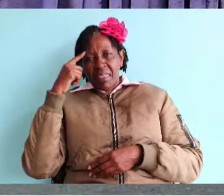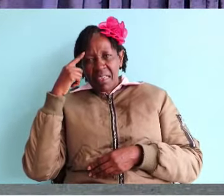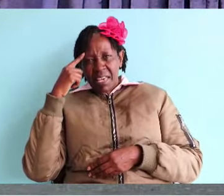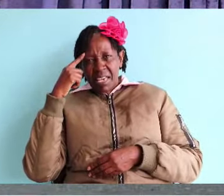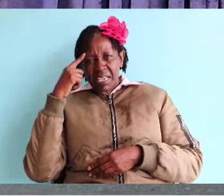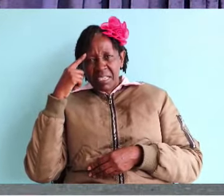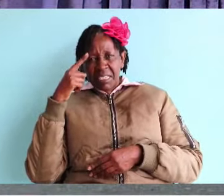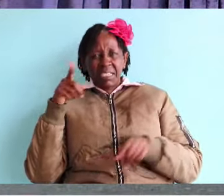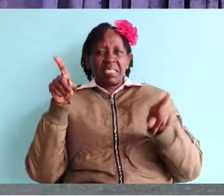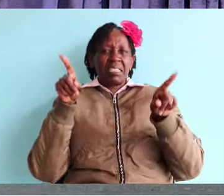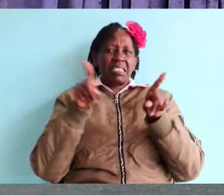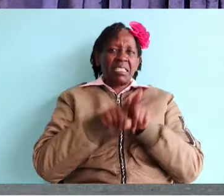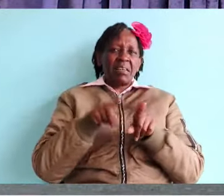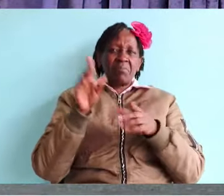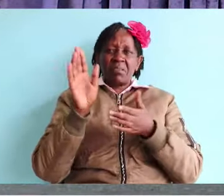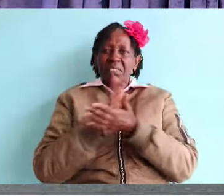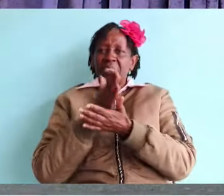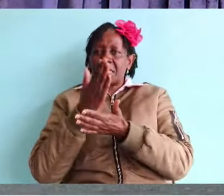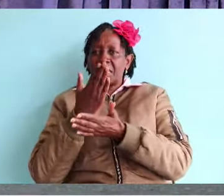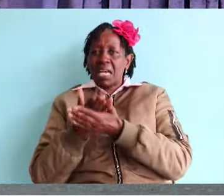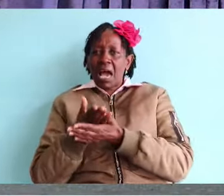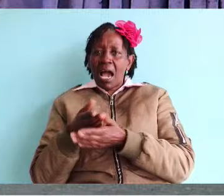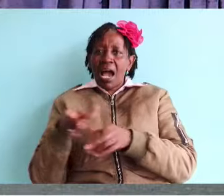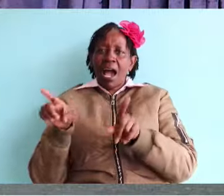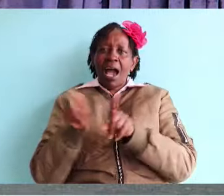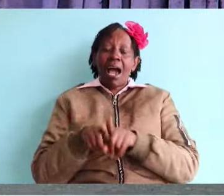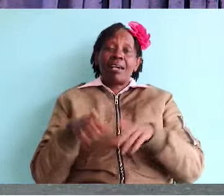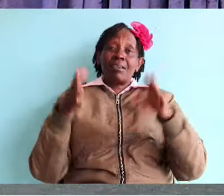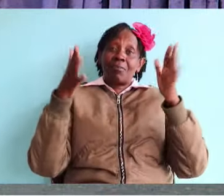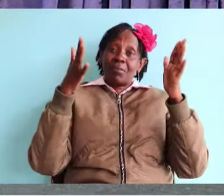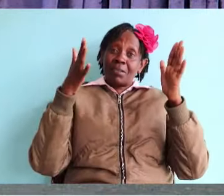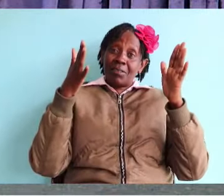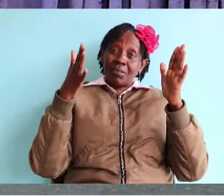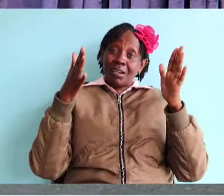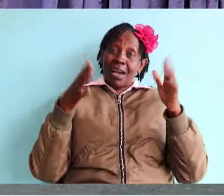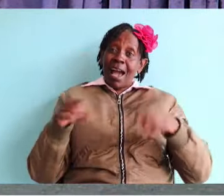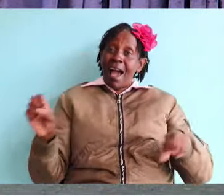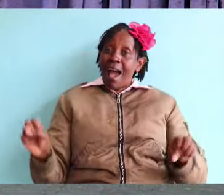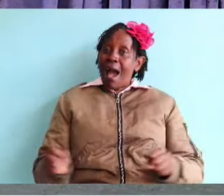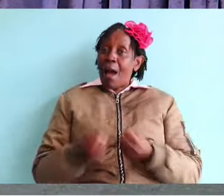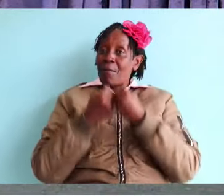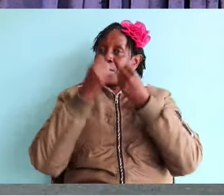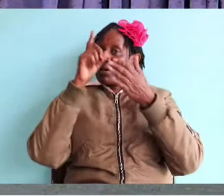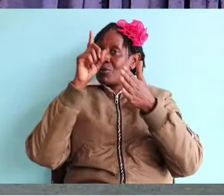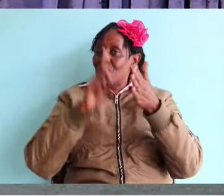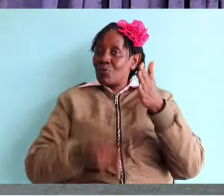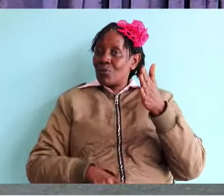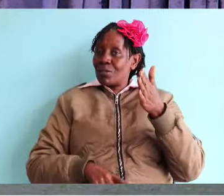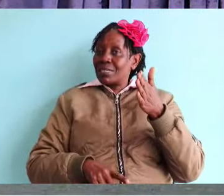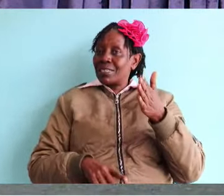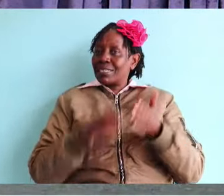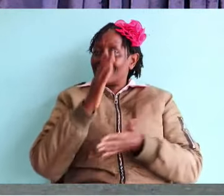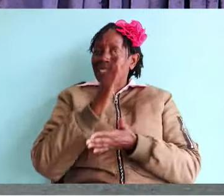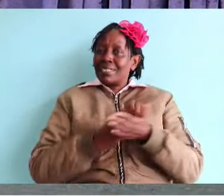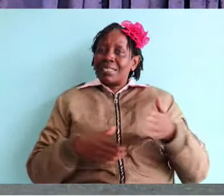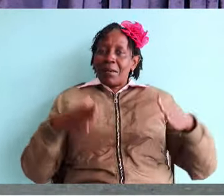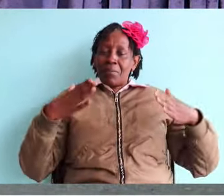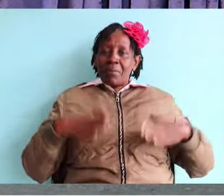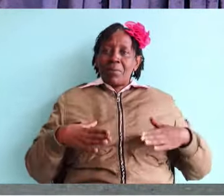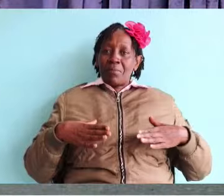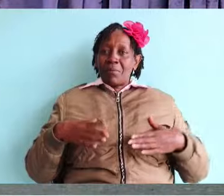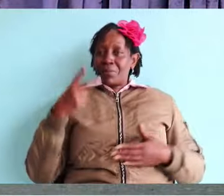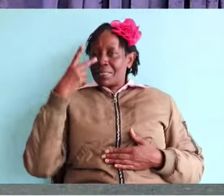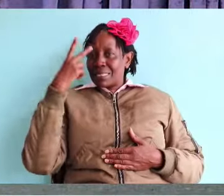also partake as much of celebration. You know, it happens especially with the people who are seen mostly in public, that